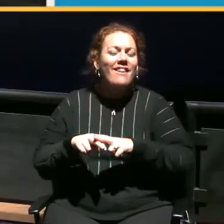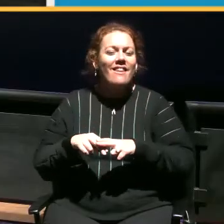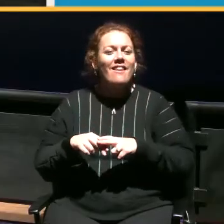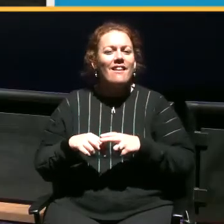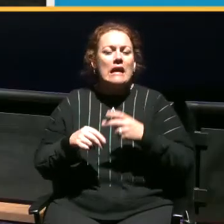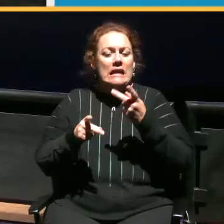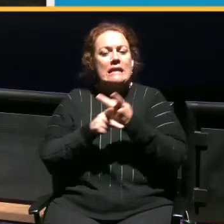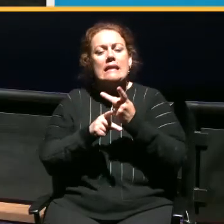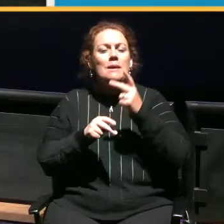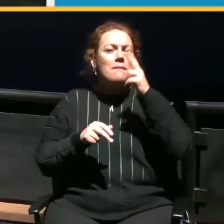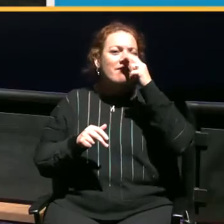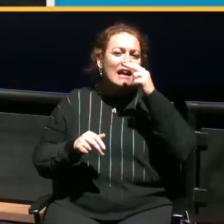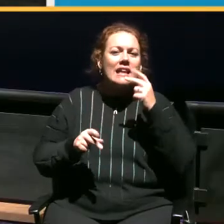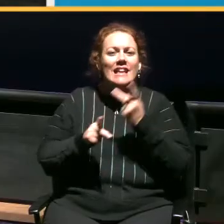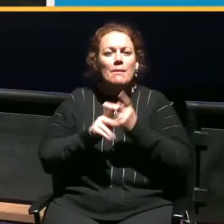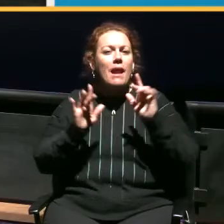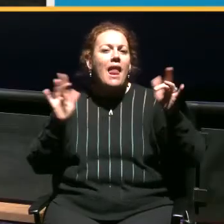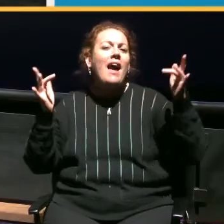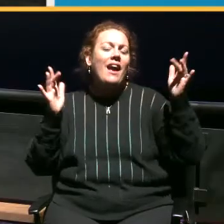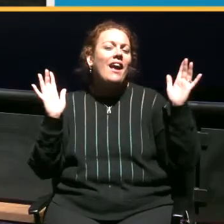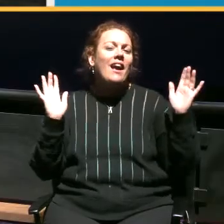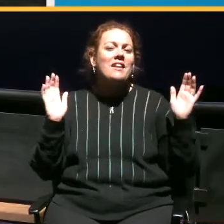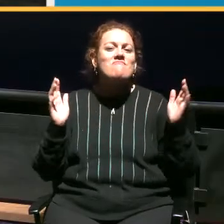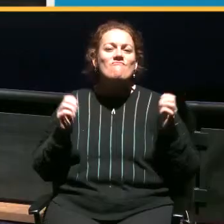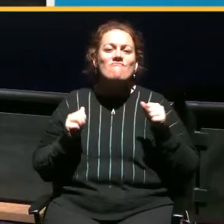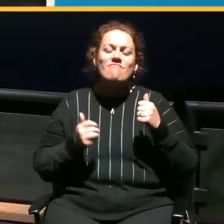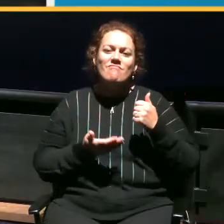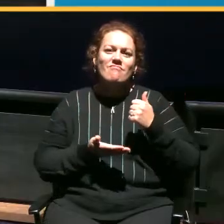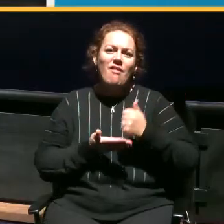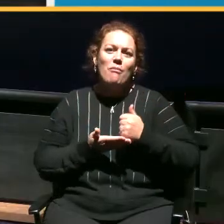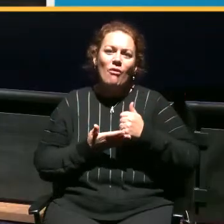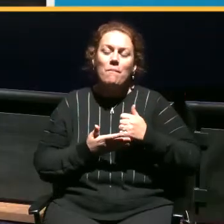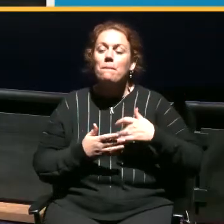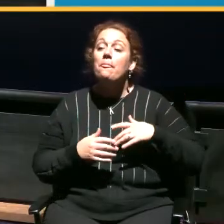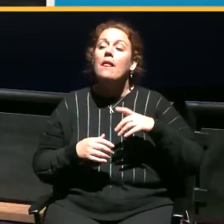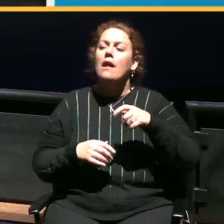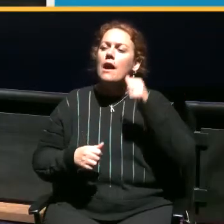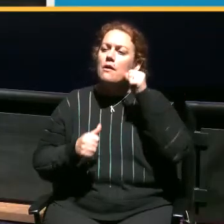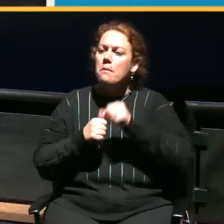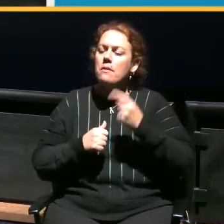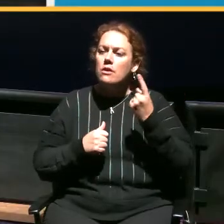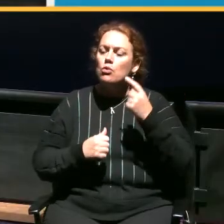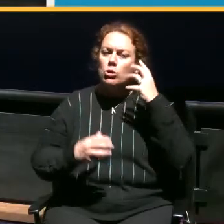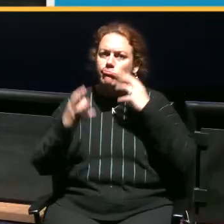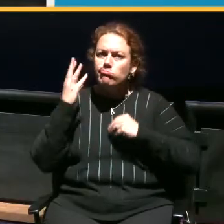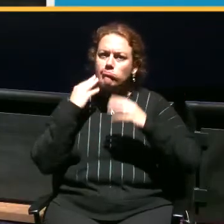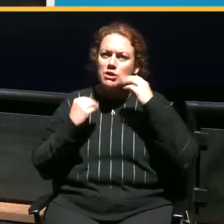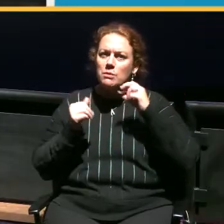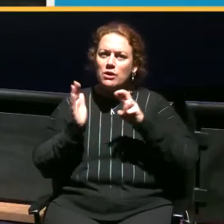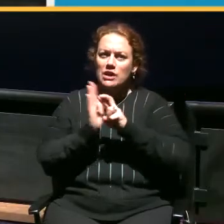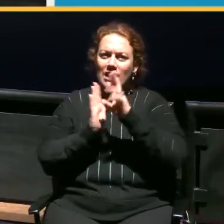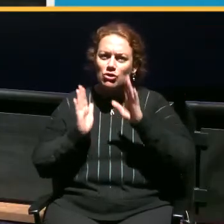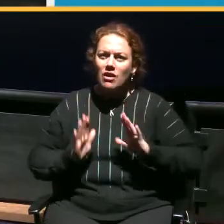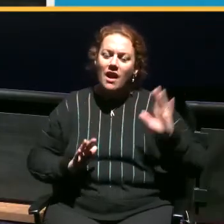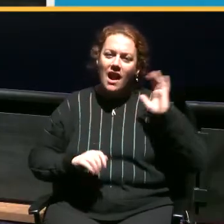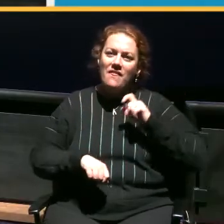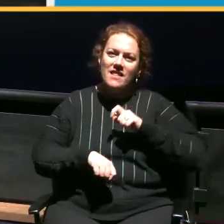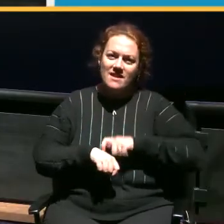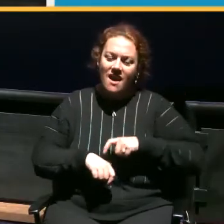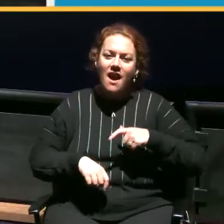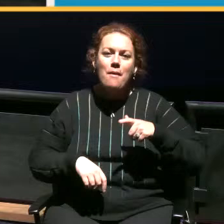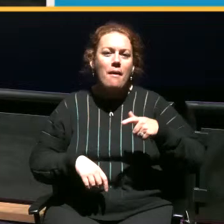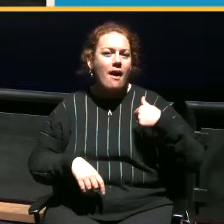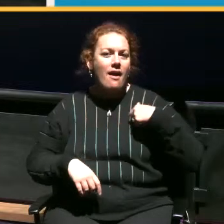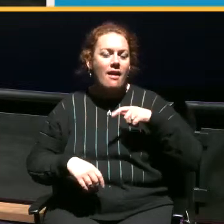keeping it funny and light, that's helpful. I remember there was an experienced astronaut at the time. I hadn't flown yet, and